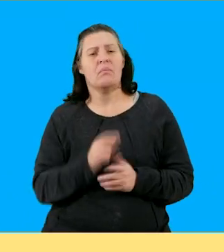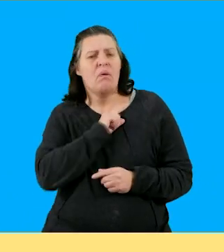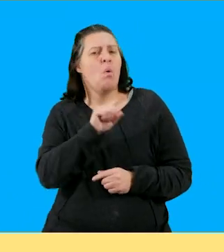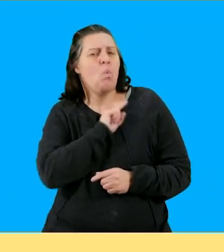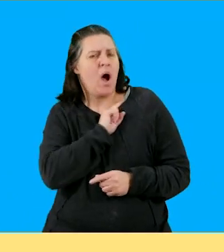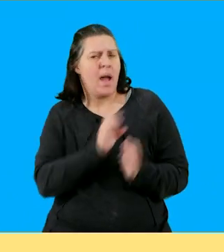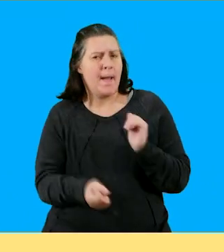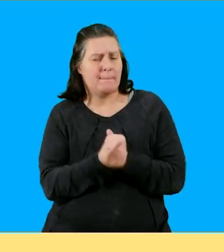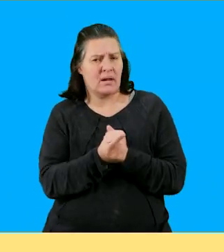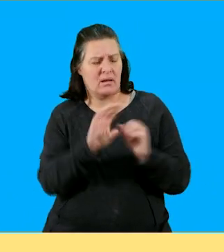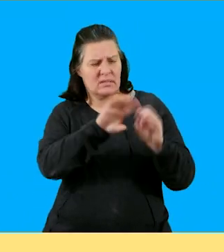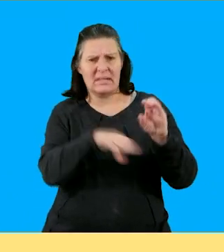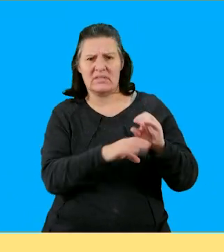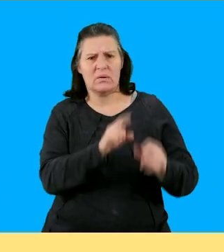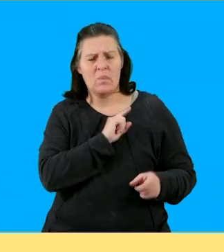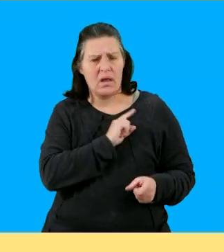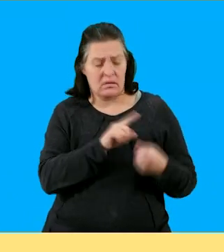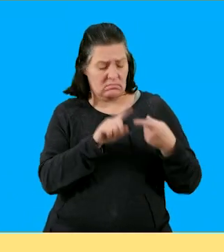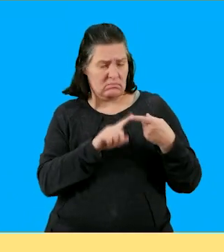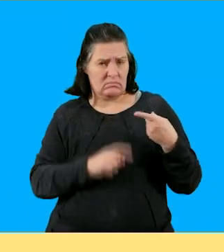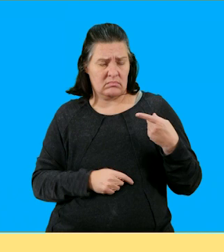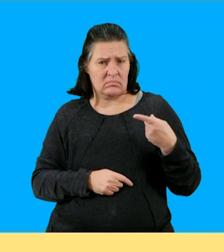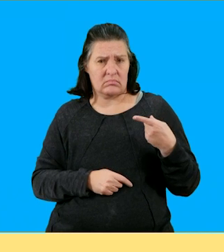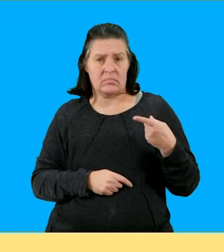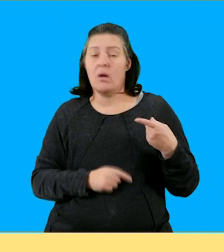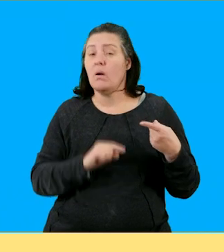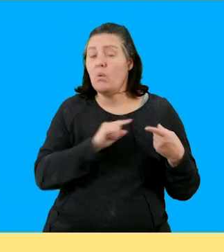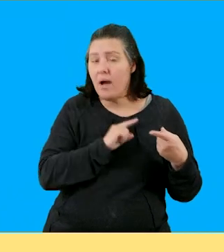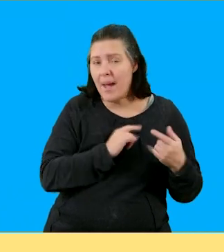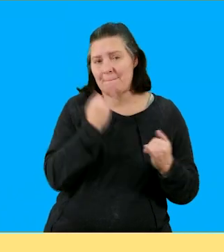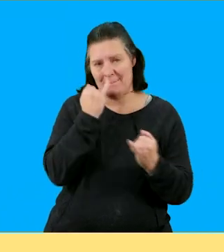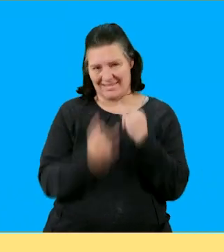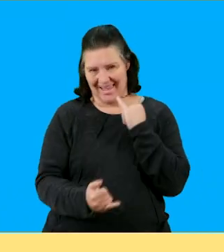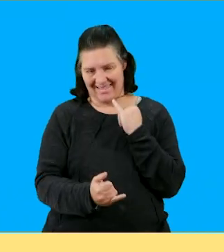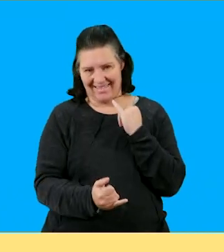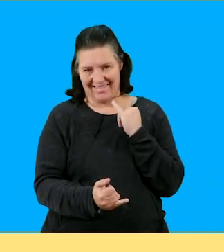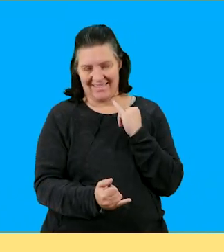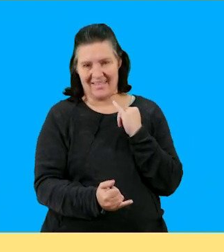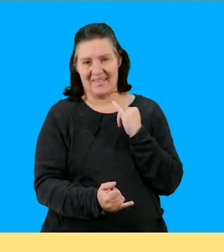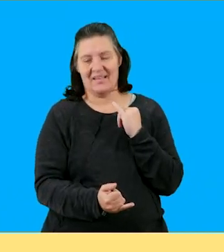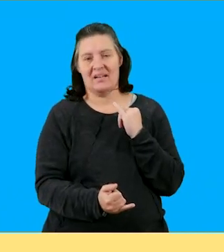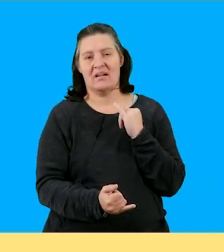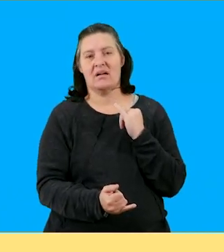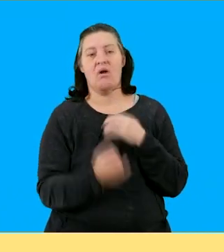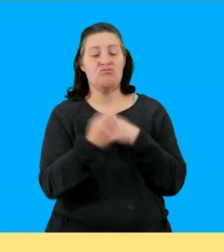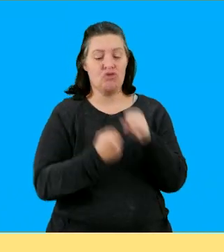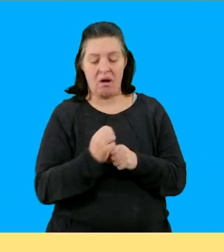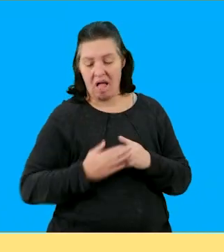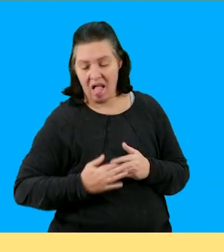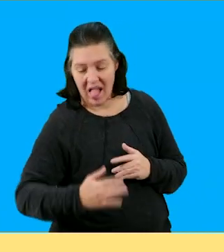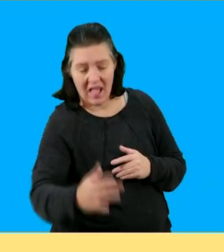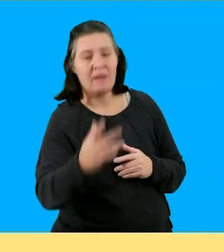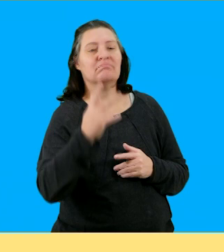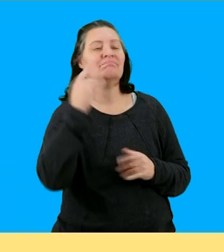What are the reasons for trading stock deficit? The first one, it is because of errors that would have been made during the